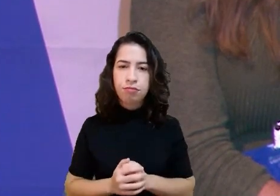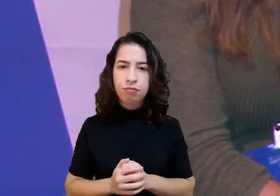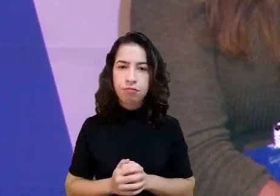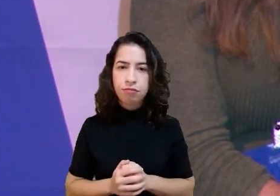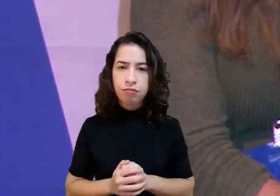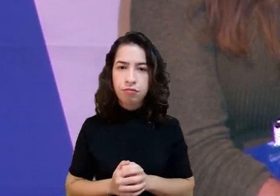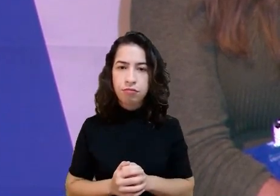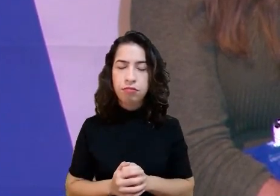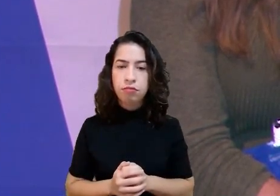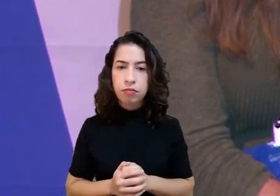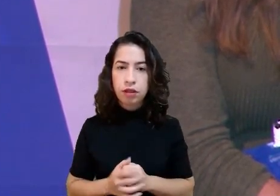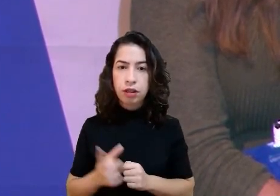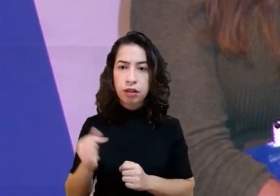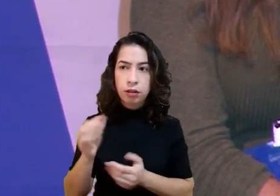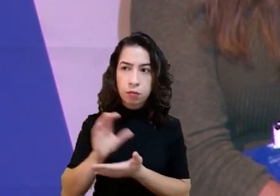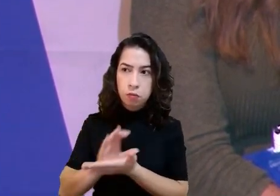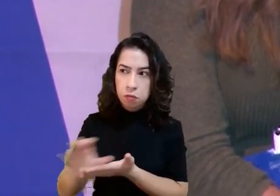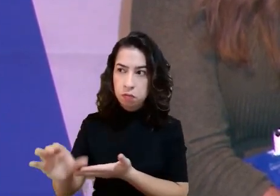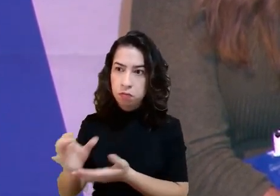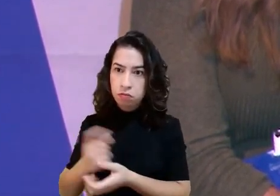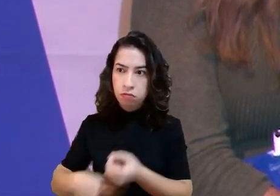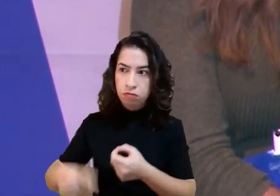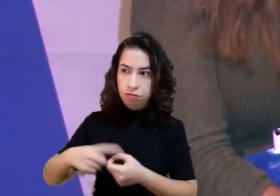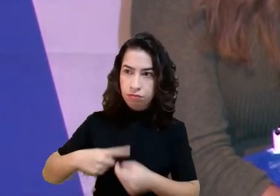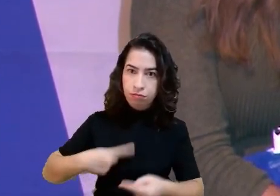have impact and return on investments.